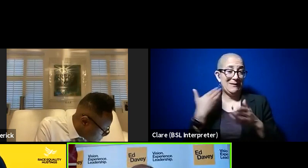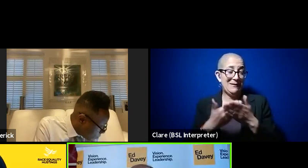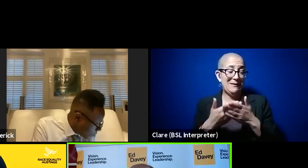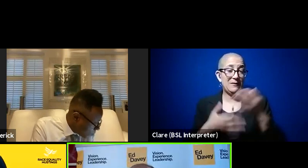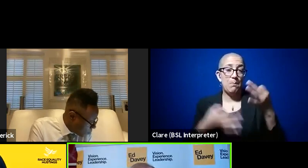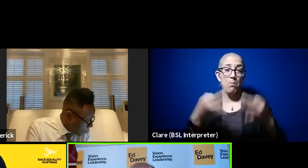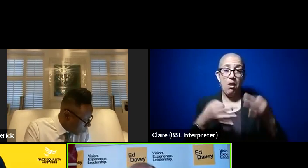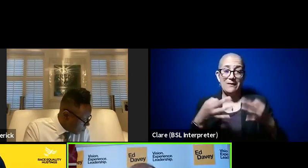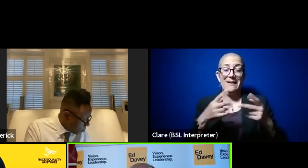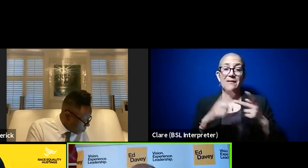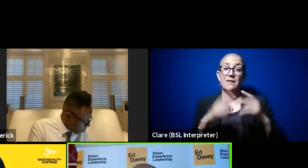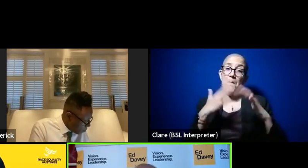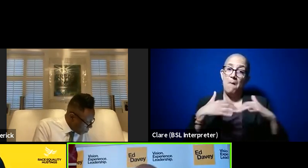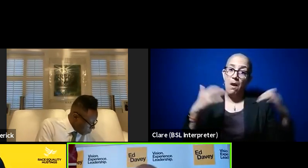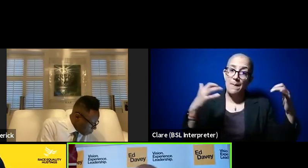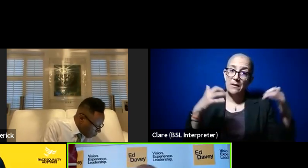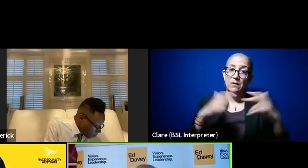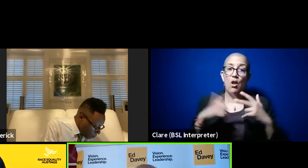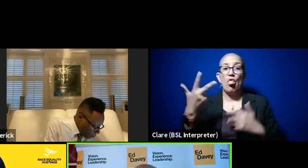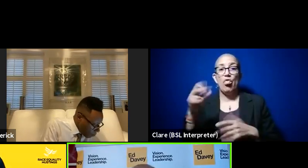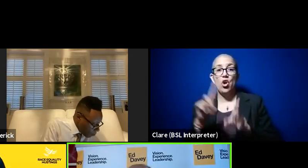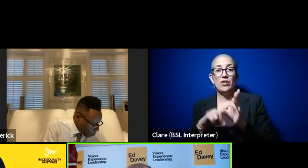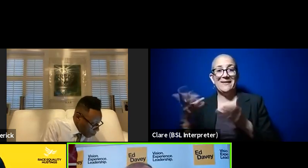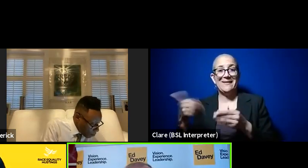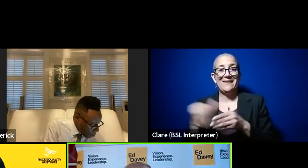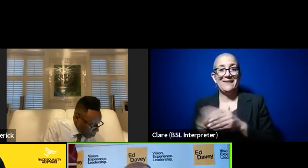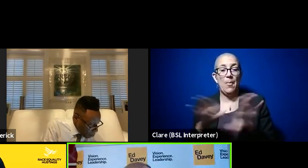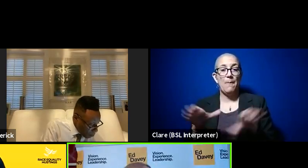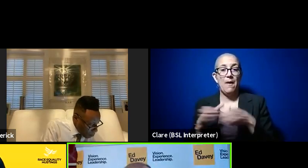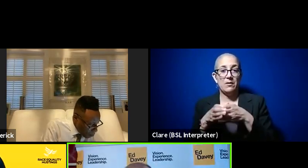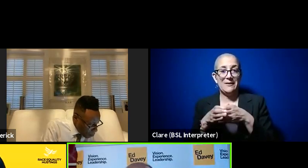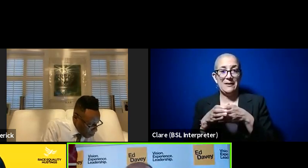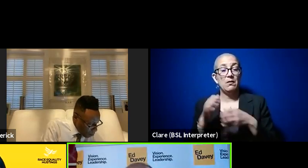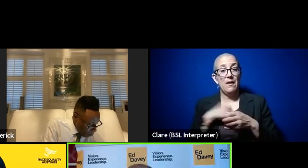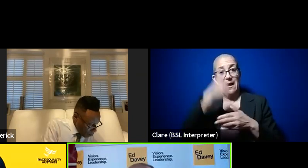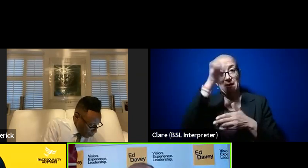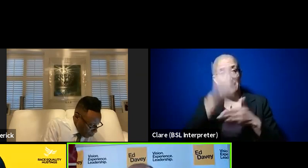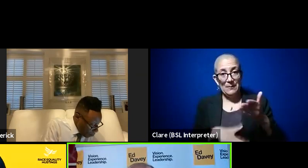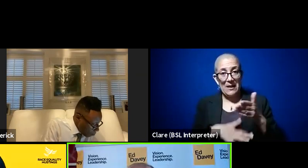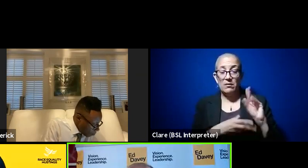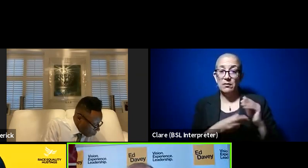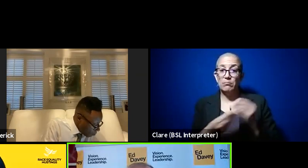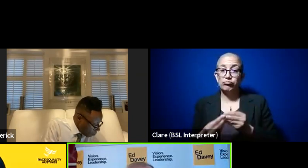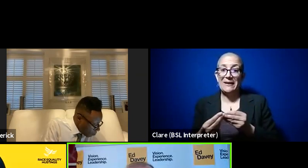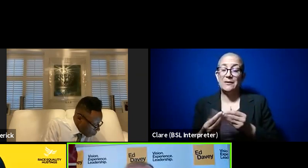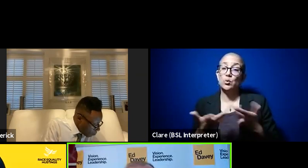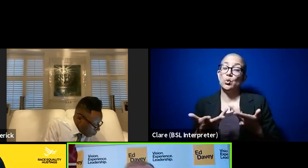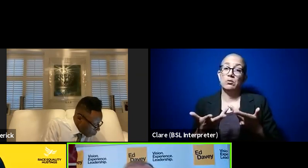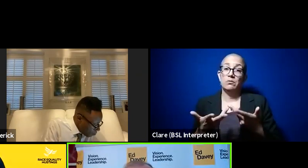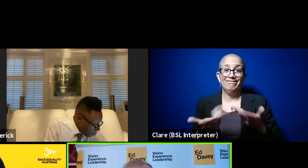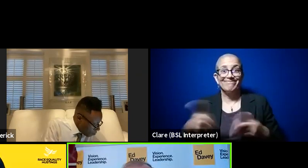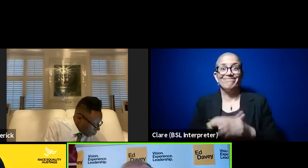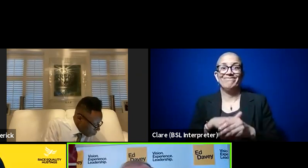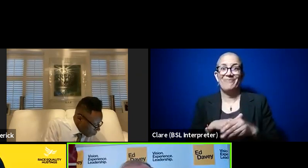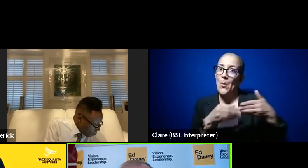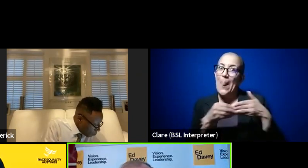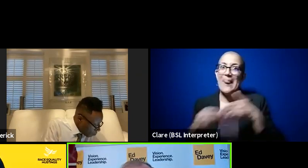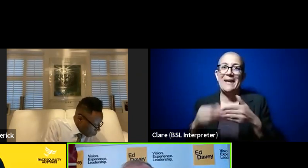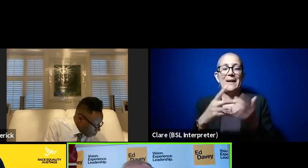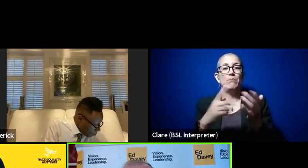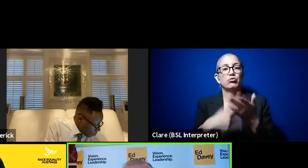in Parliament and 30 years in the party, and bring that experience both to lead the Liberal Democrats and the experience